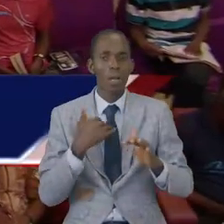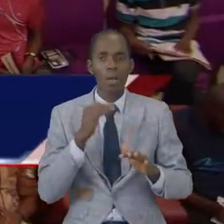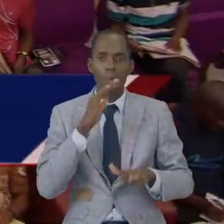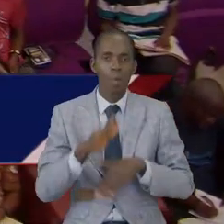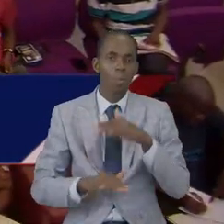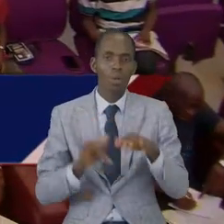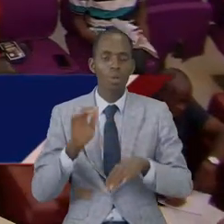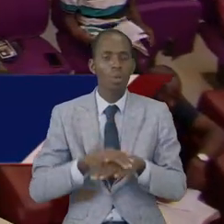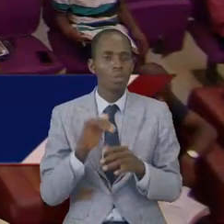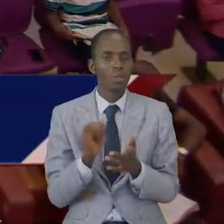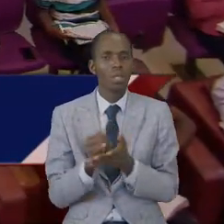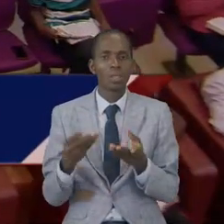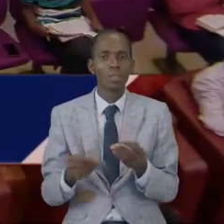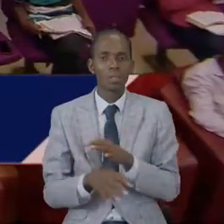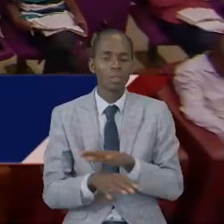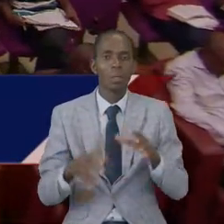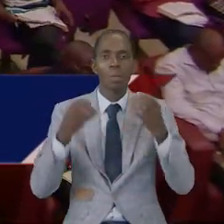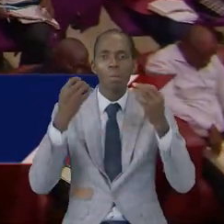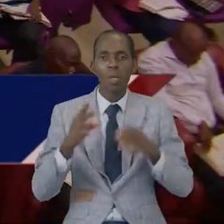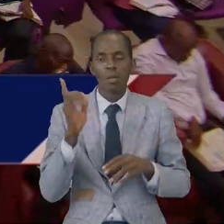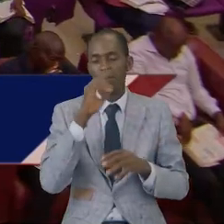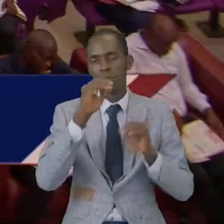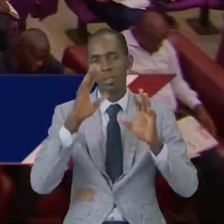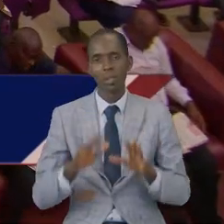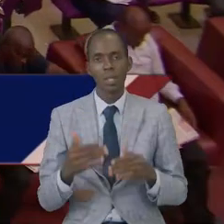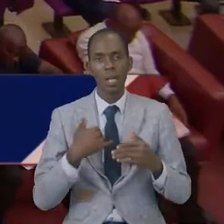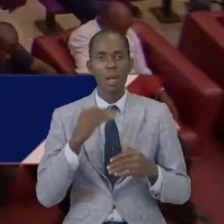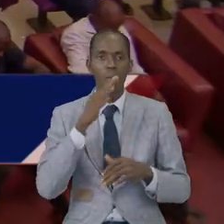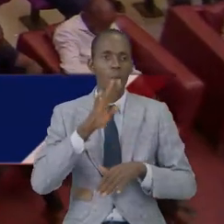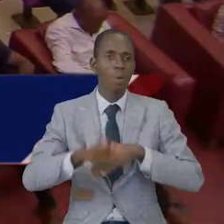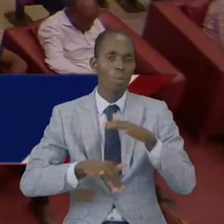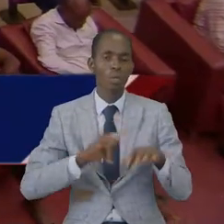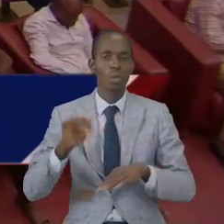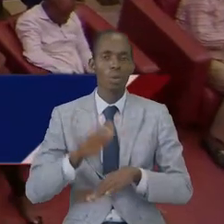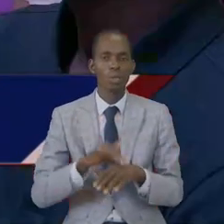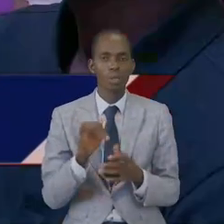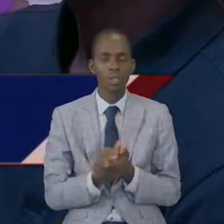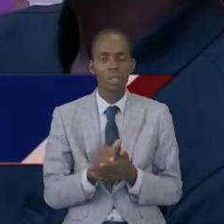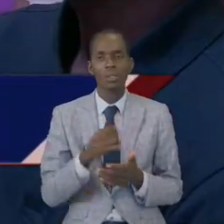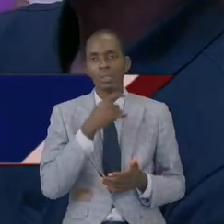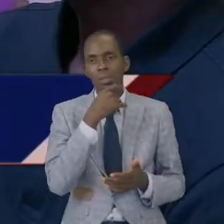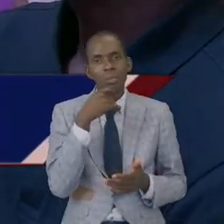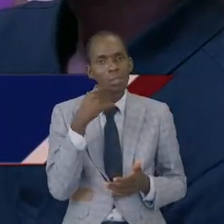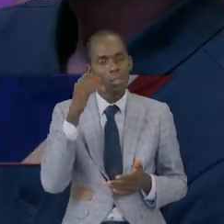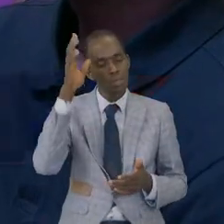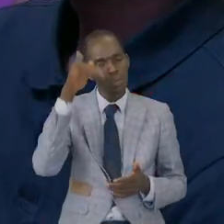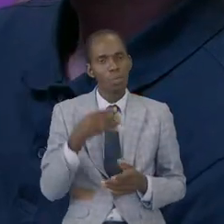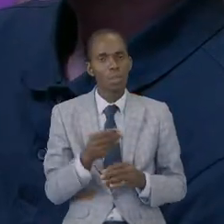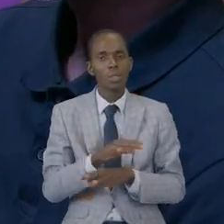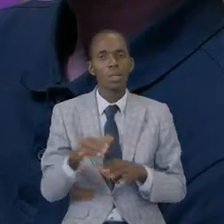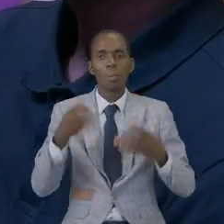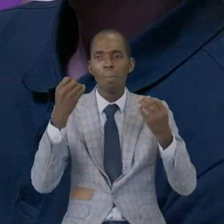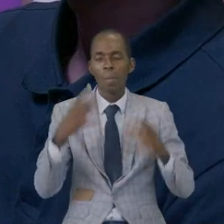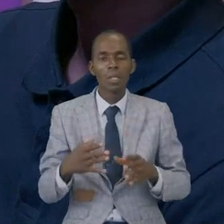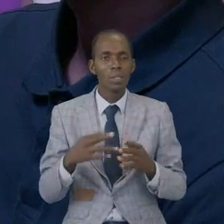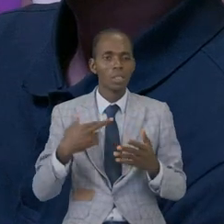Many false teachers have been walking on that ground. And religious people have been influencing that